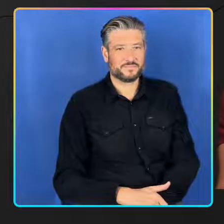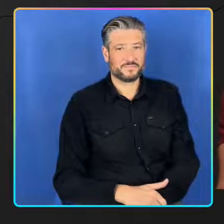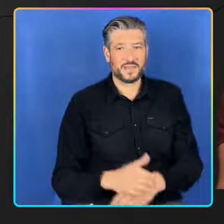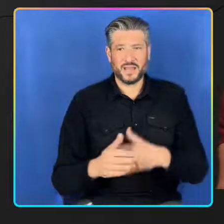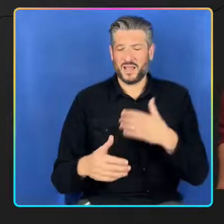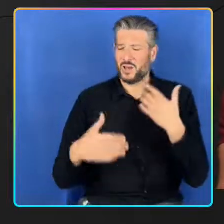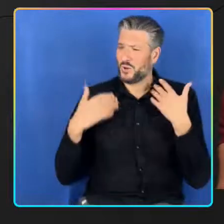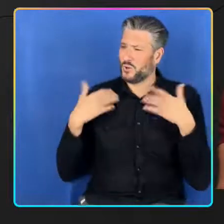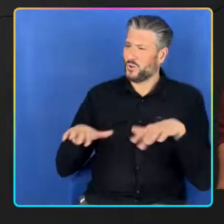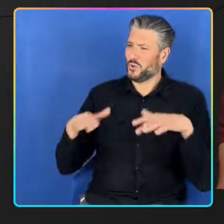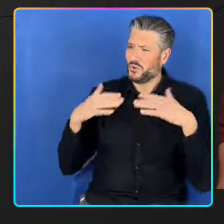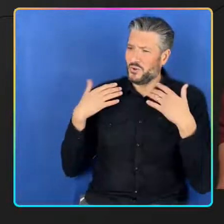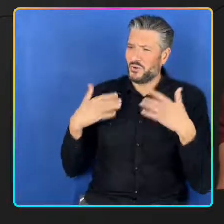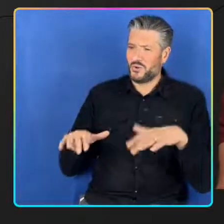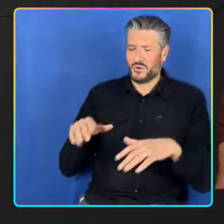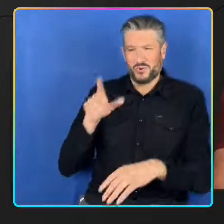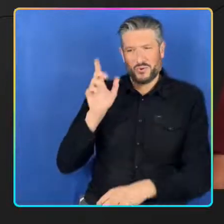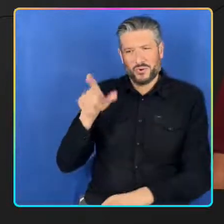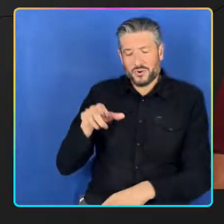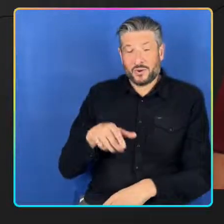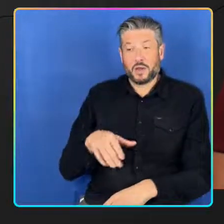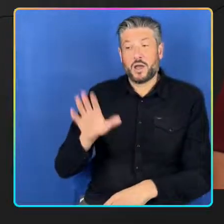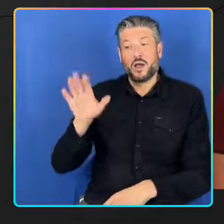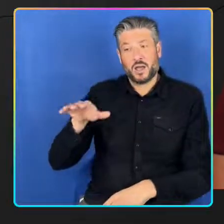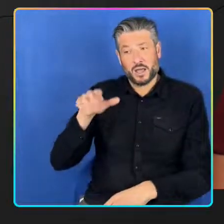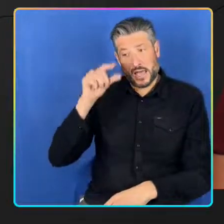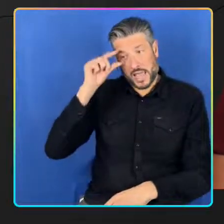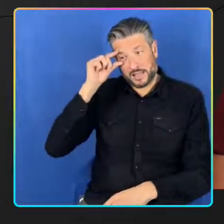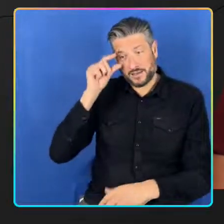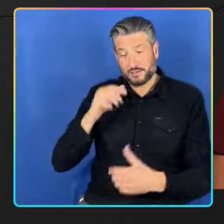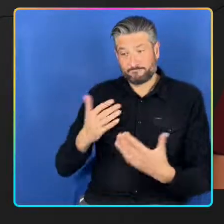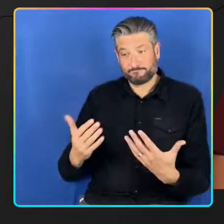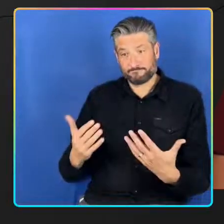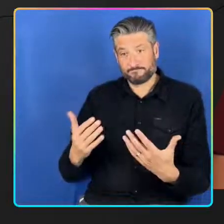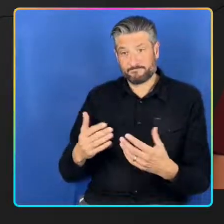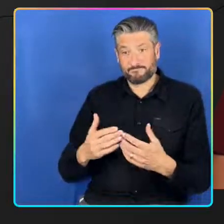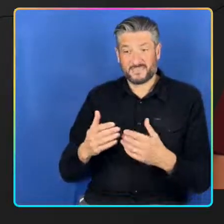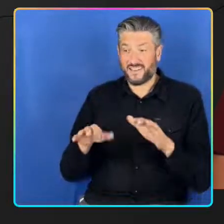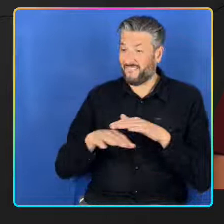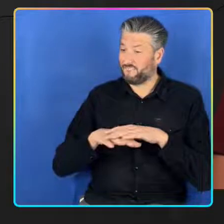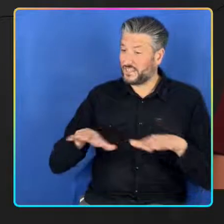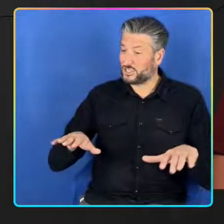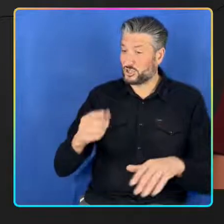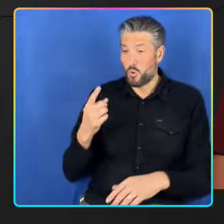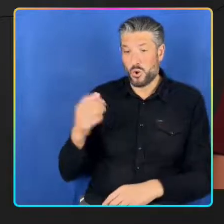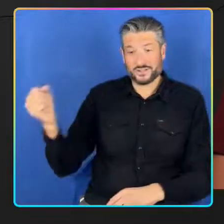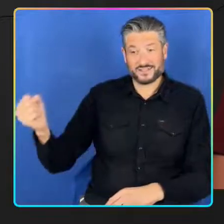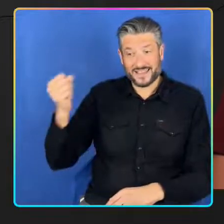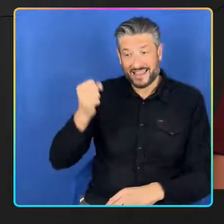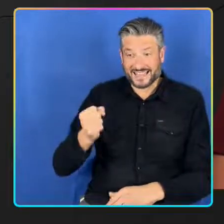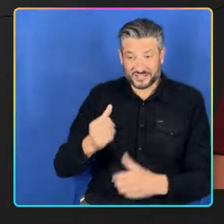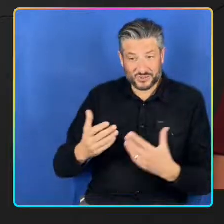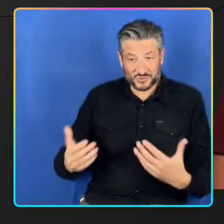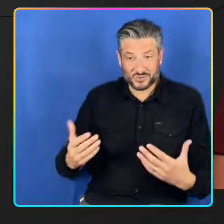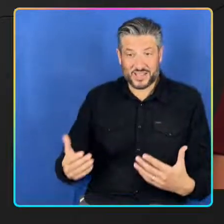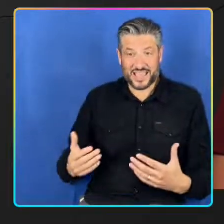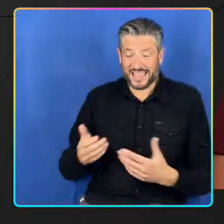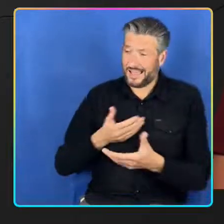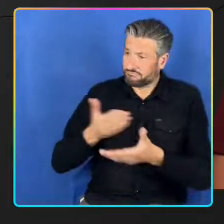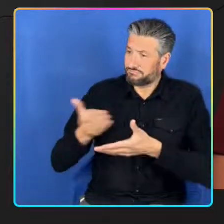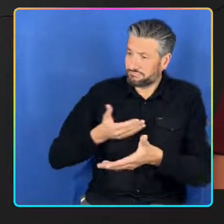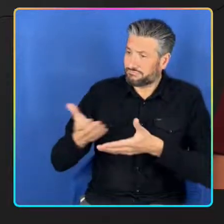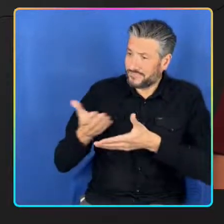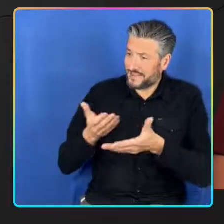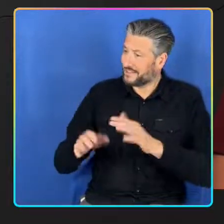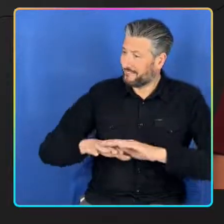Amazing. So, Henk, another guest down in our 5th episode of A Bit of AI. Quick